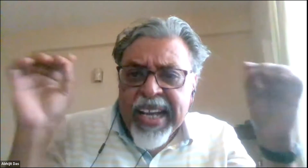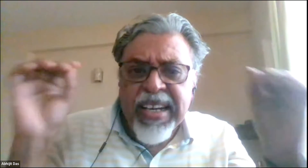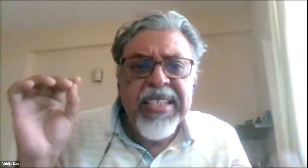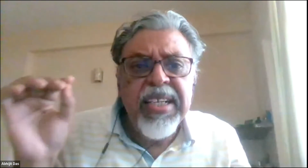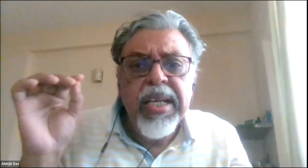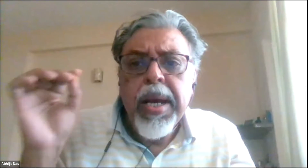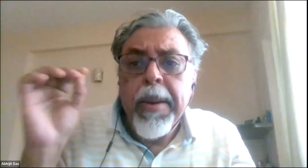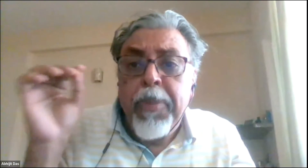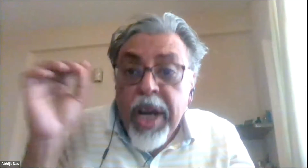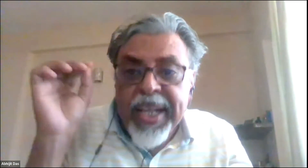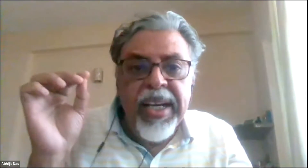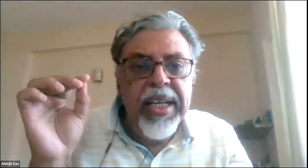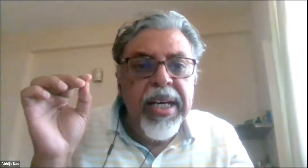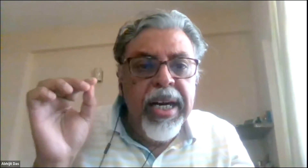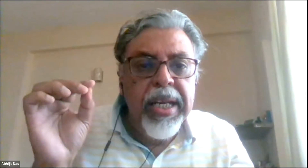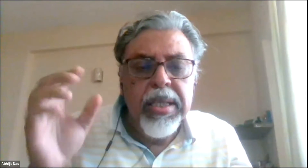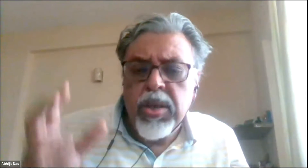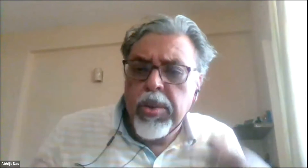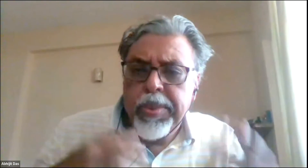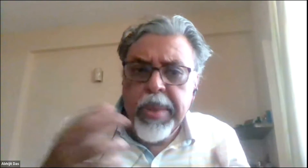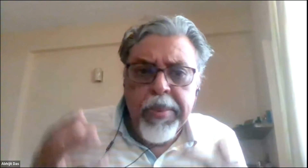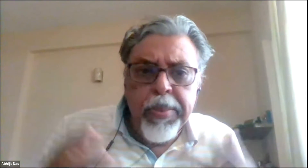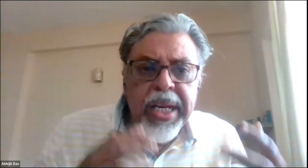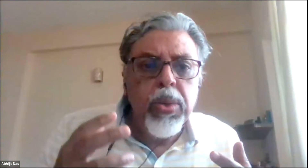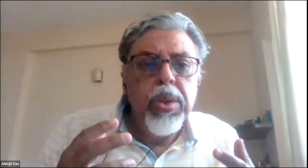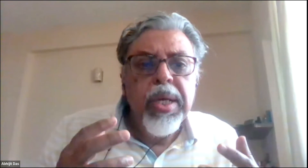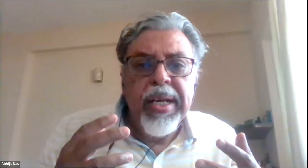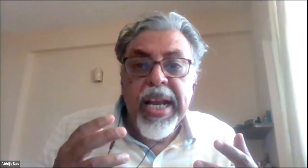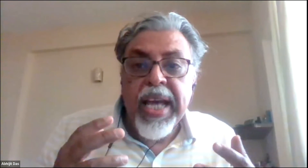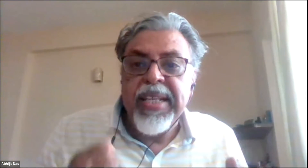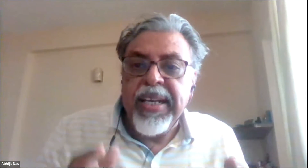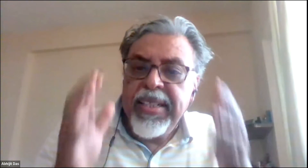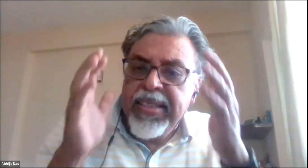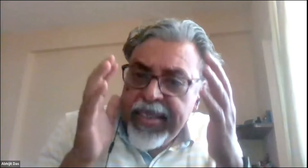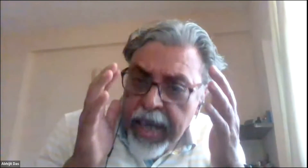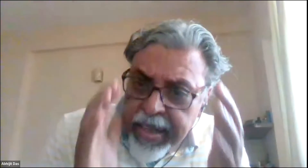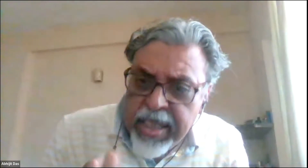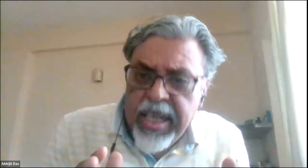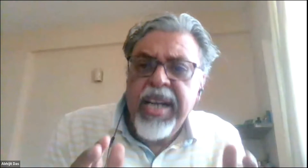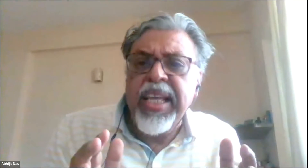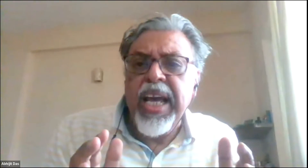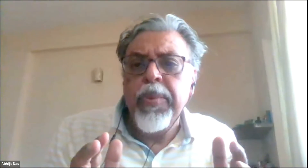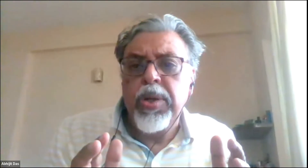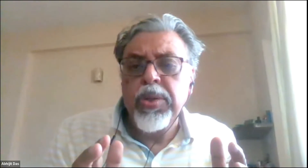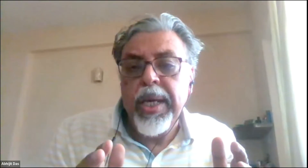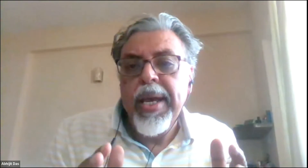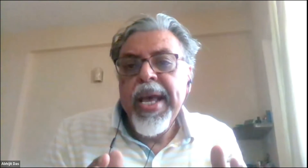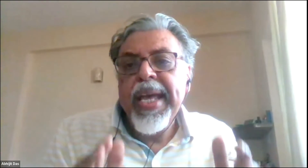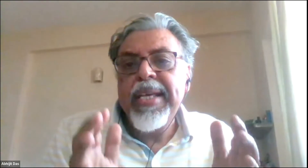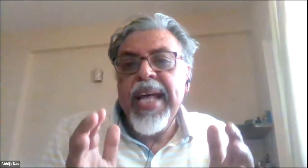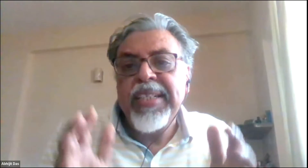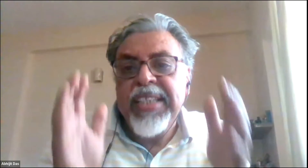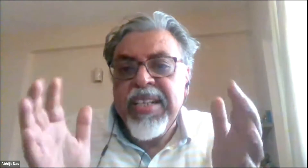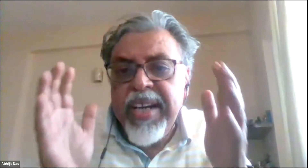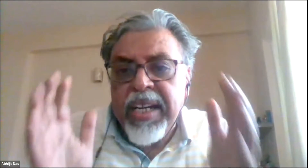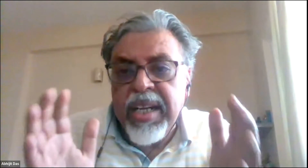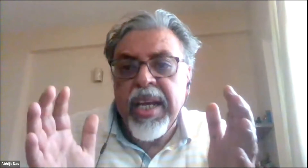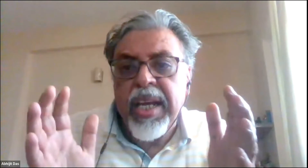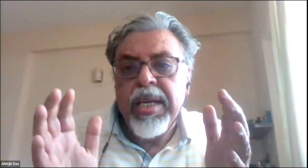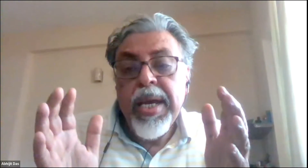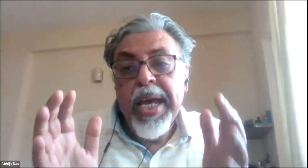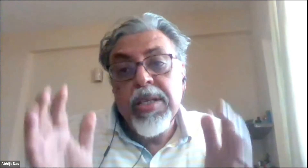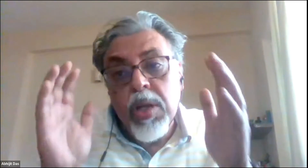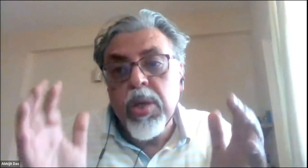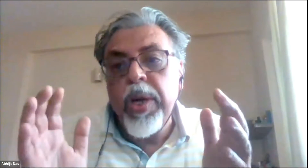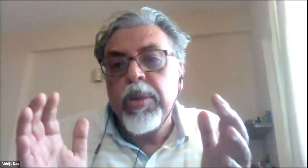necessarily recognized politically earlier. So we need to realize that. And the third thing I want to say is that just